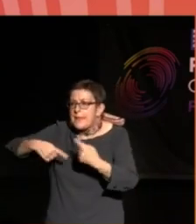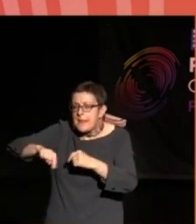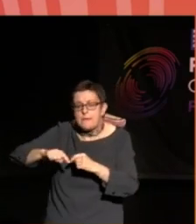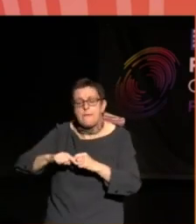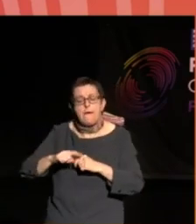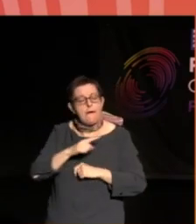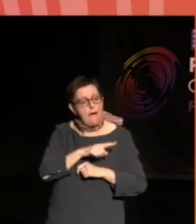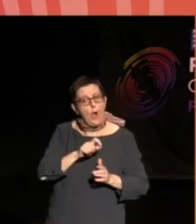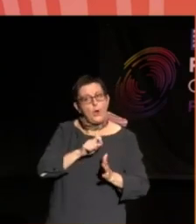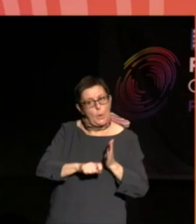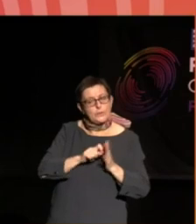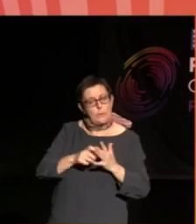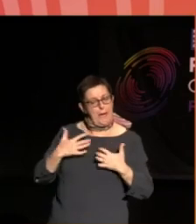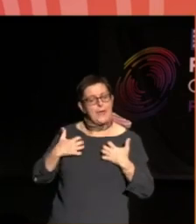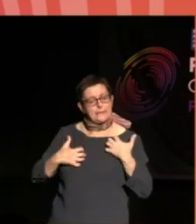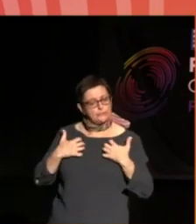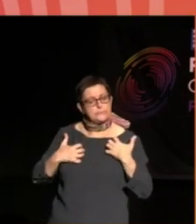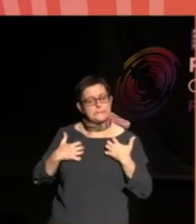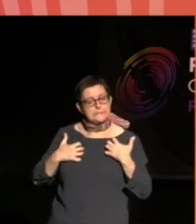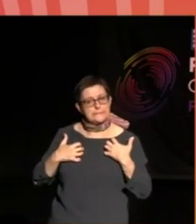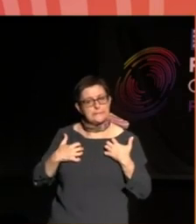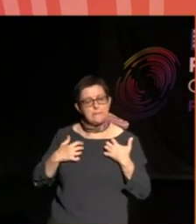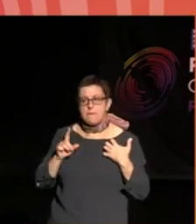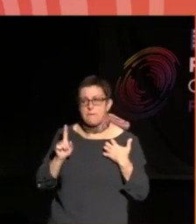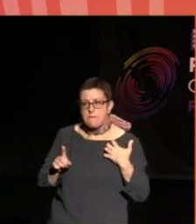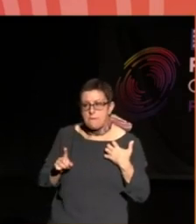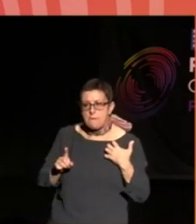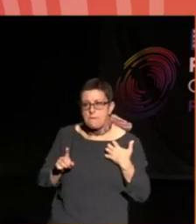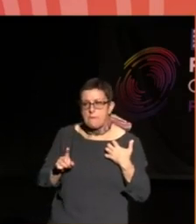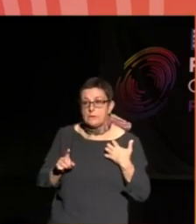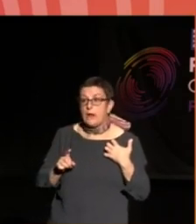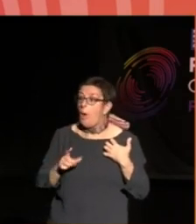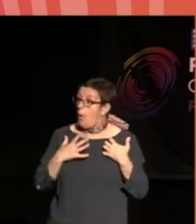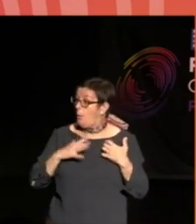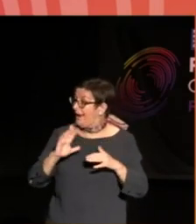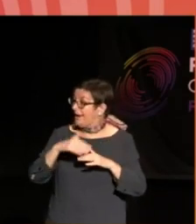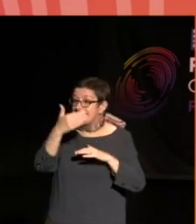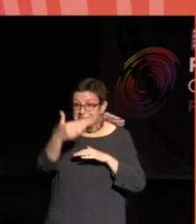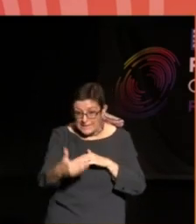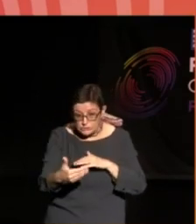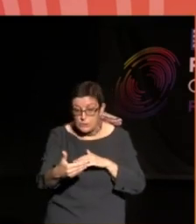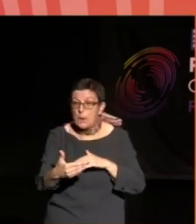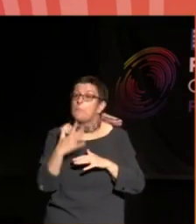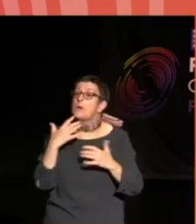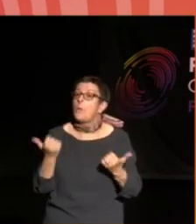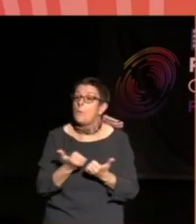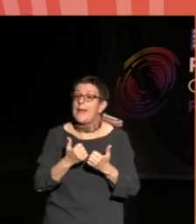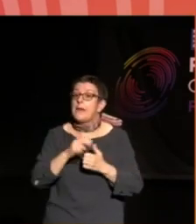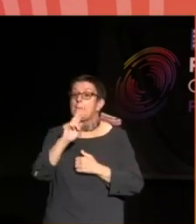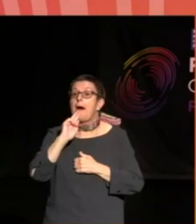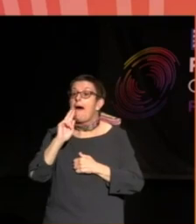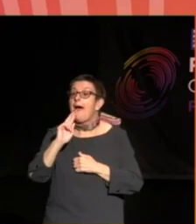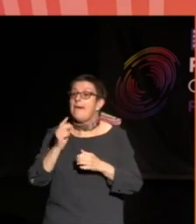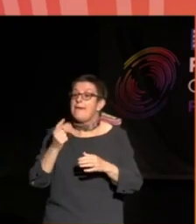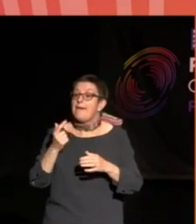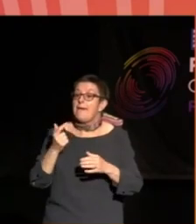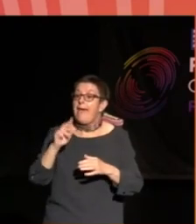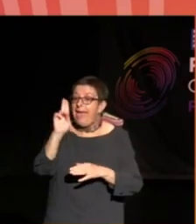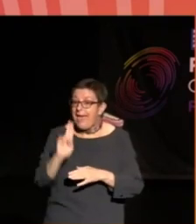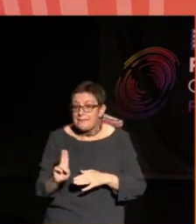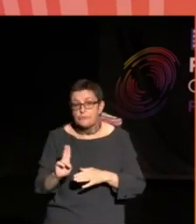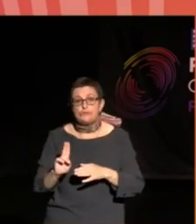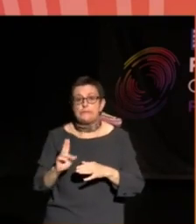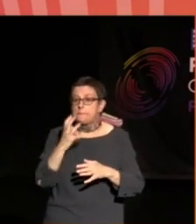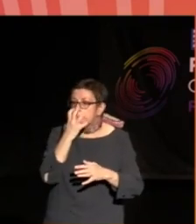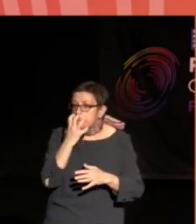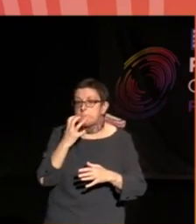consumers who are interested, not just in getting the new kitchen, or the new extension, but when that's done, that their energy bills are lower, that they fit photovoltaic panels and